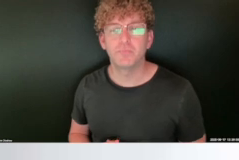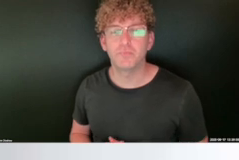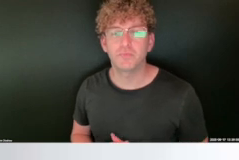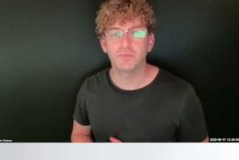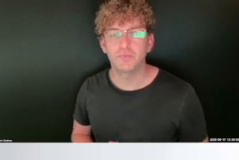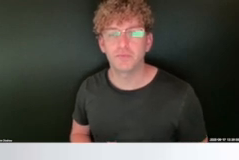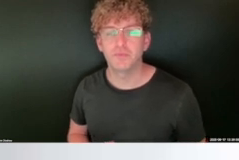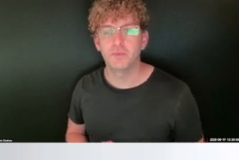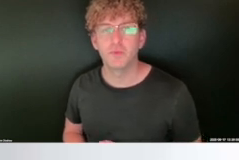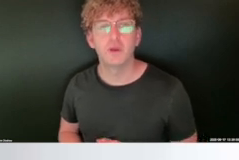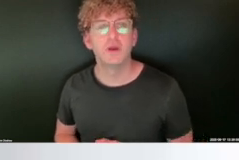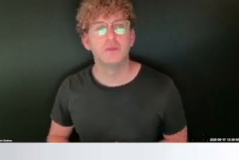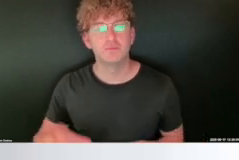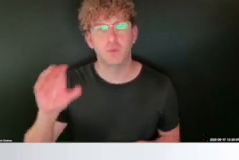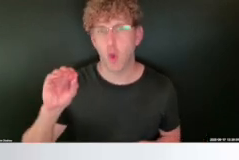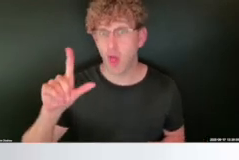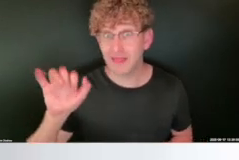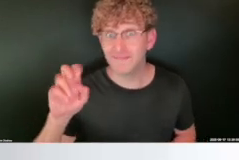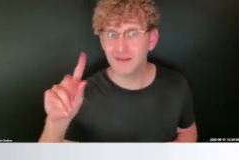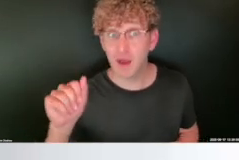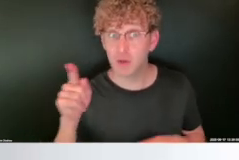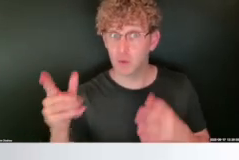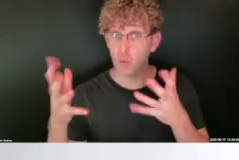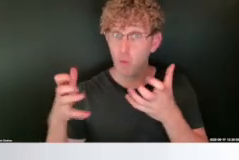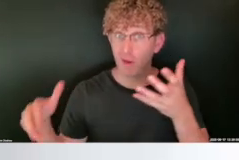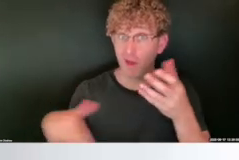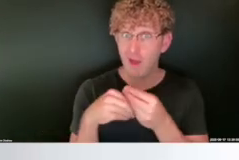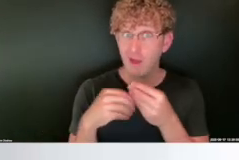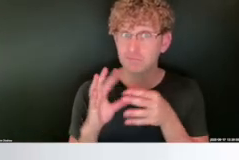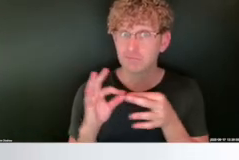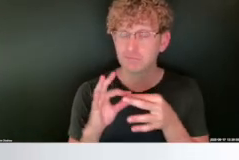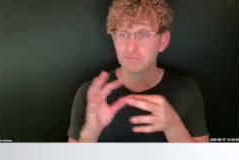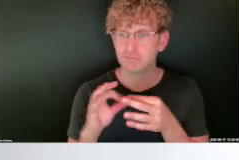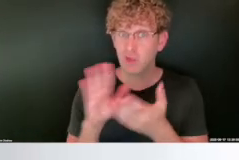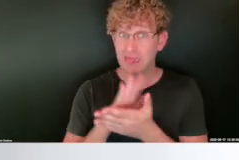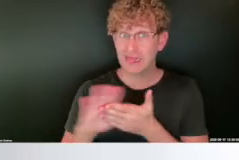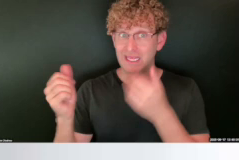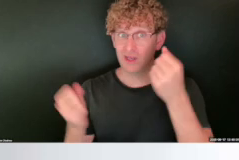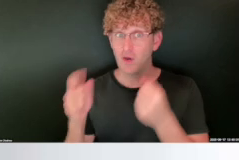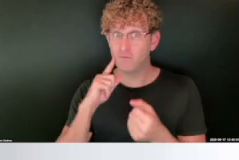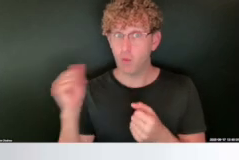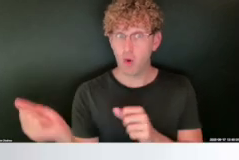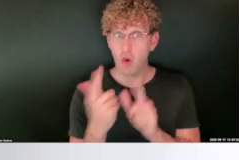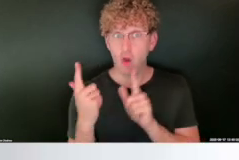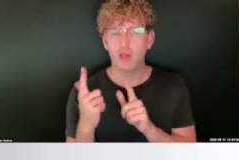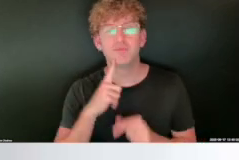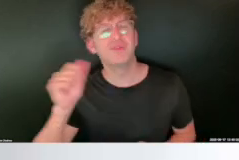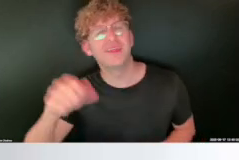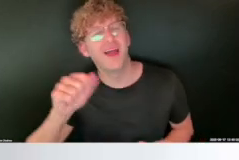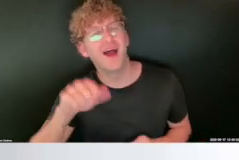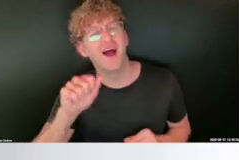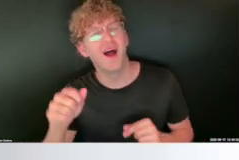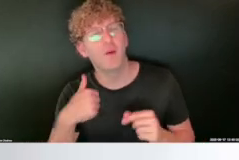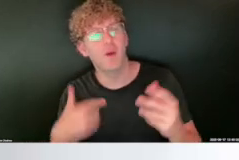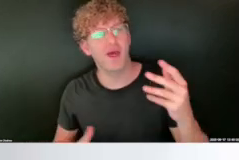Olivia, did you have something to add on Clean Cars for All? Yeah, I can just add that for Clean Cars for All, the program